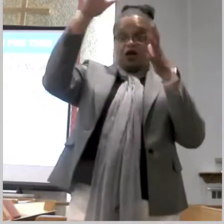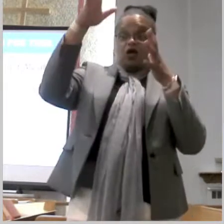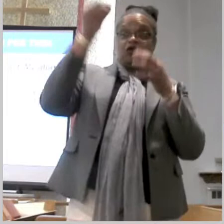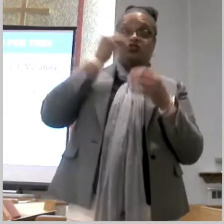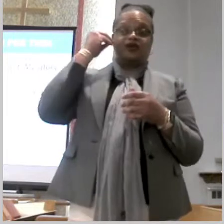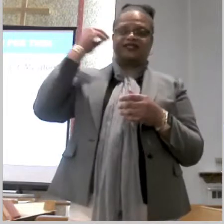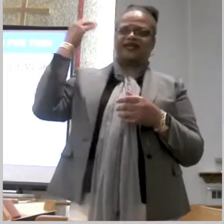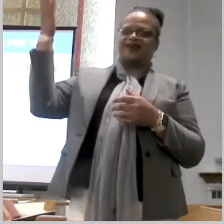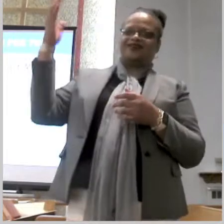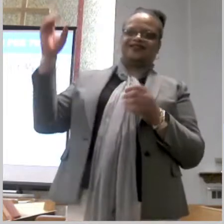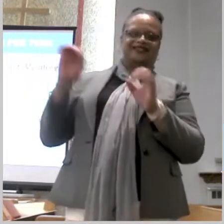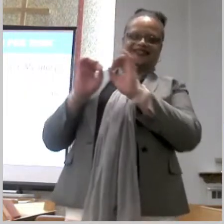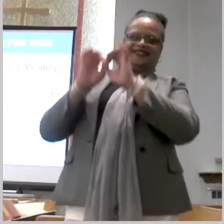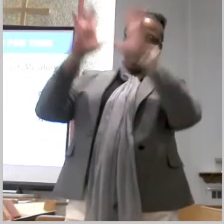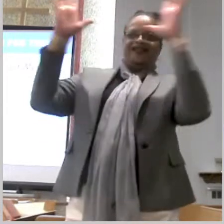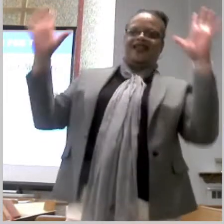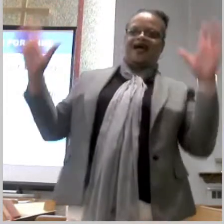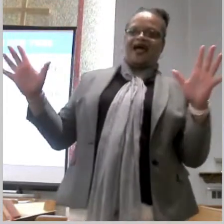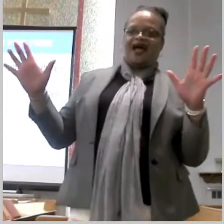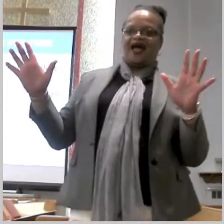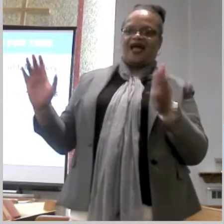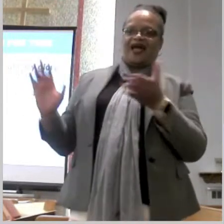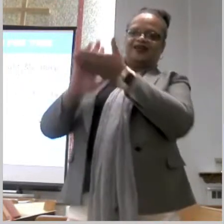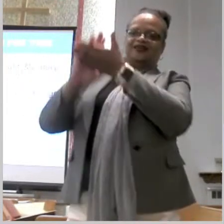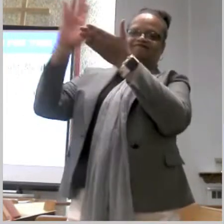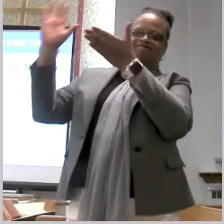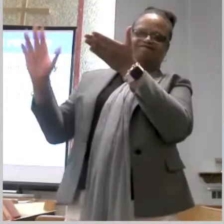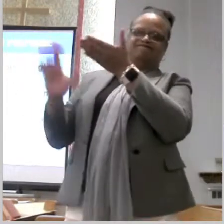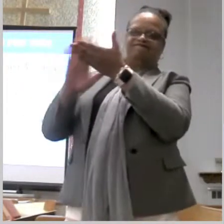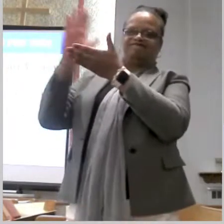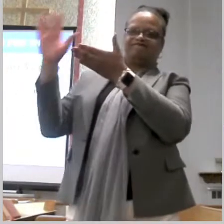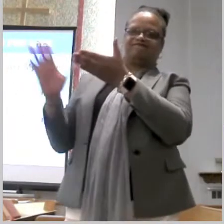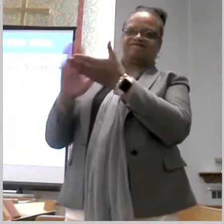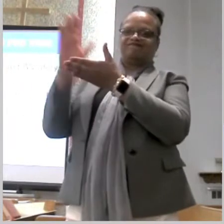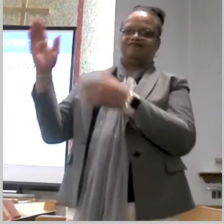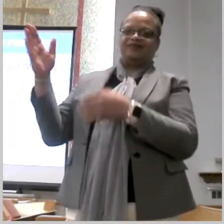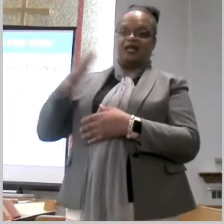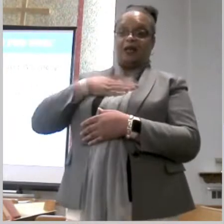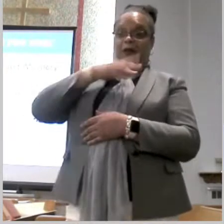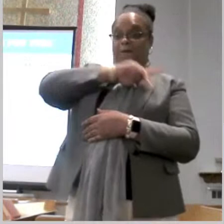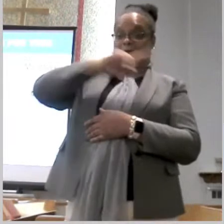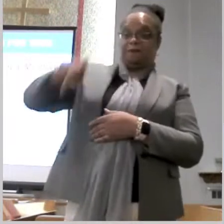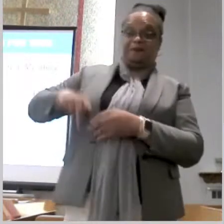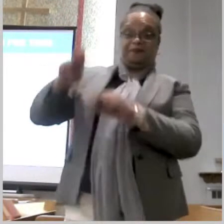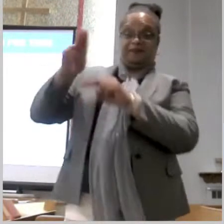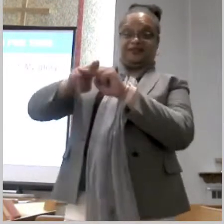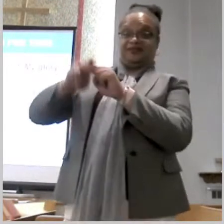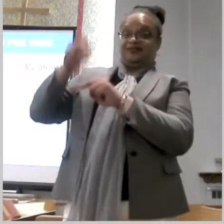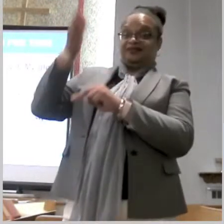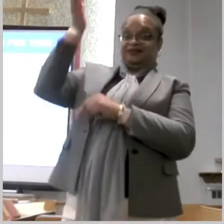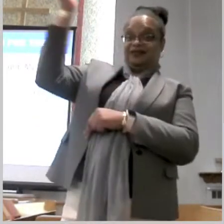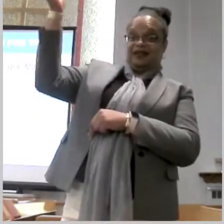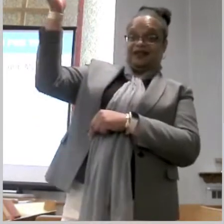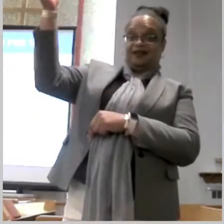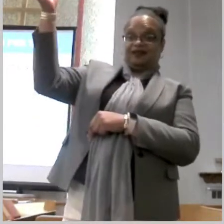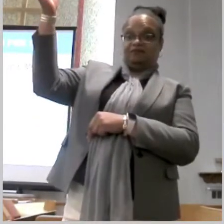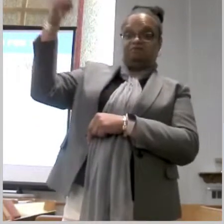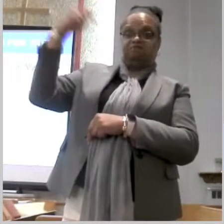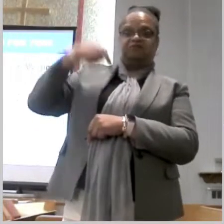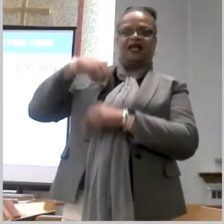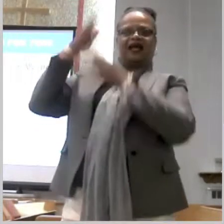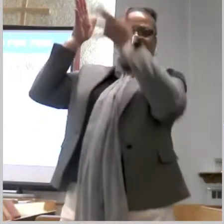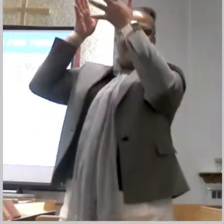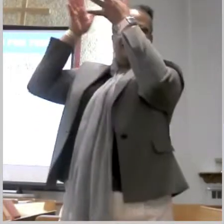My Father's house of light, my glory's circle